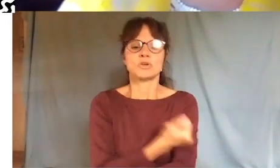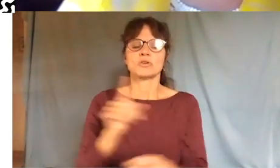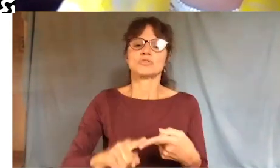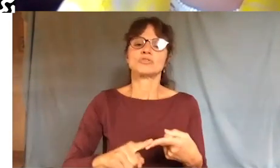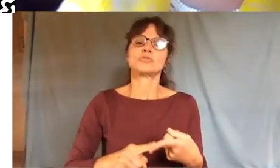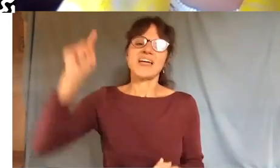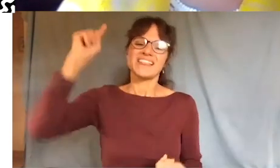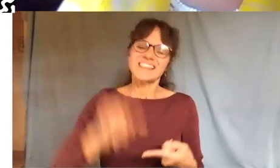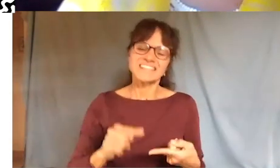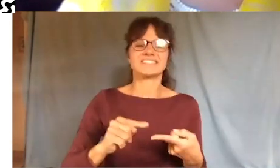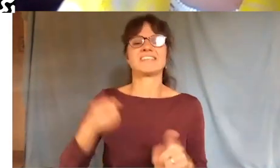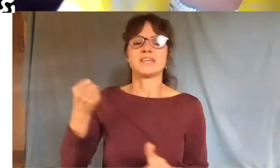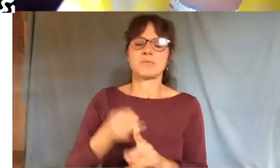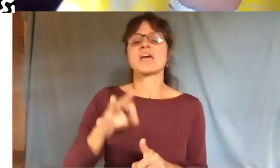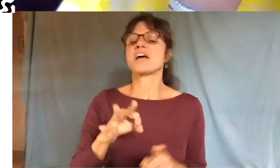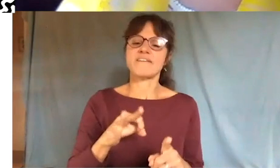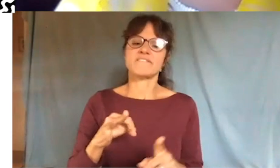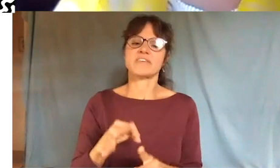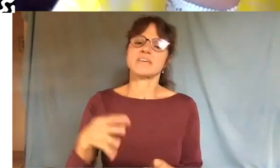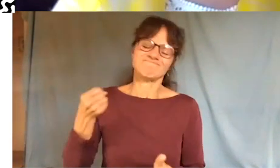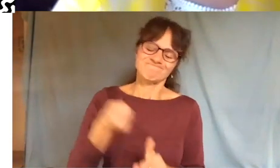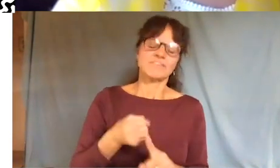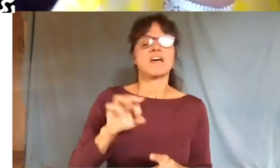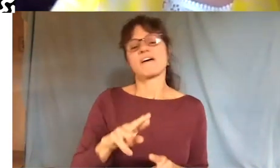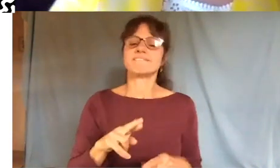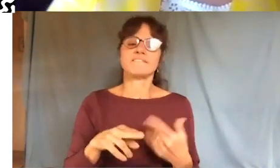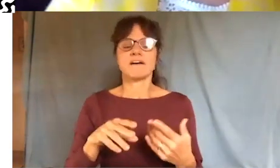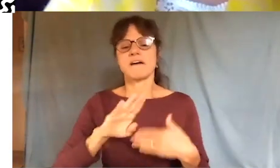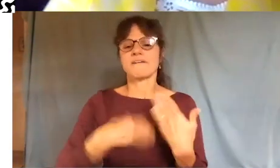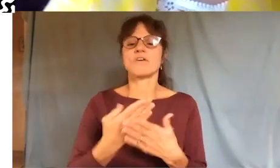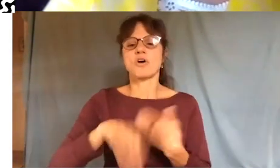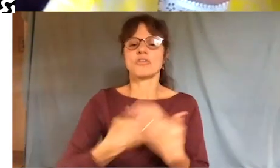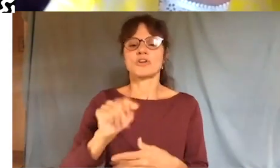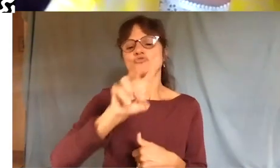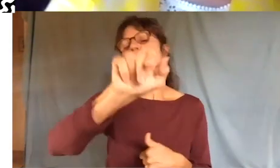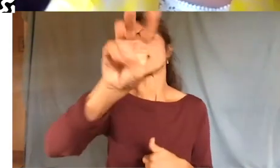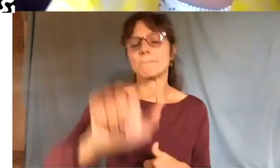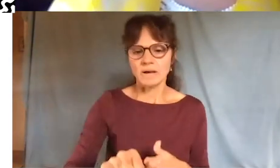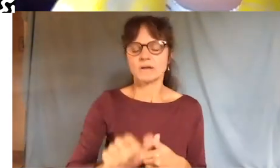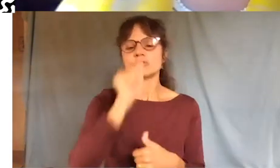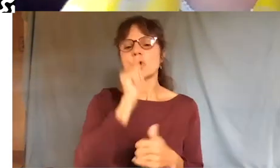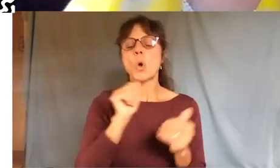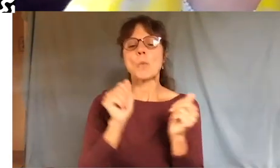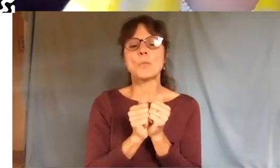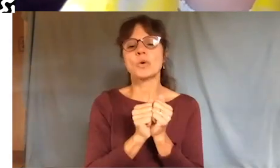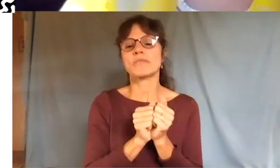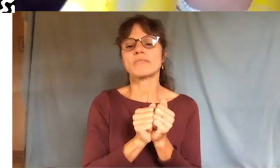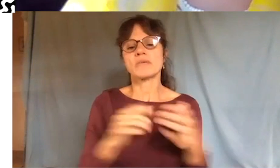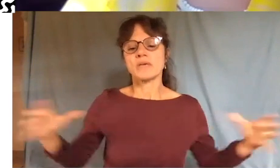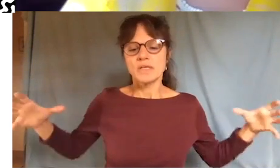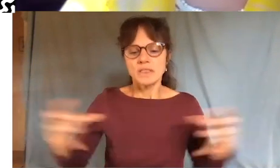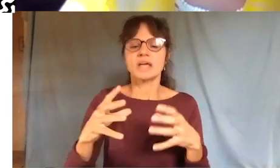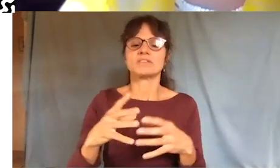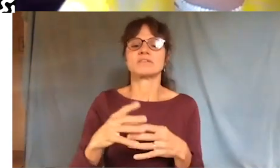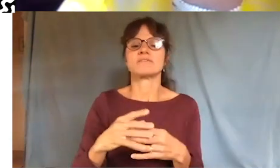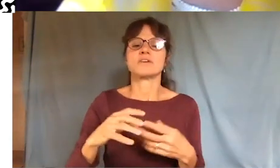of personal and intergenerational trauma. Many people who use drugs do so to cope with collective trauma caused